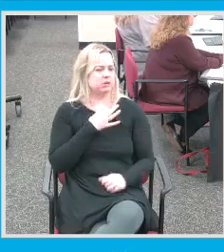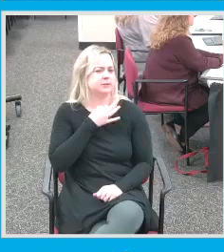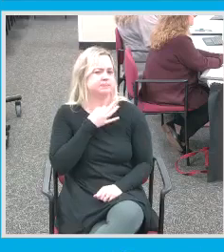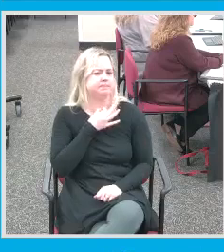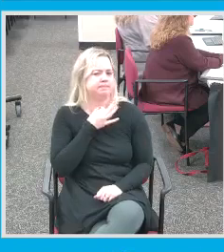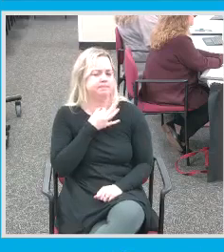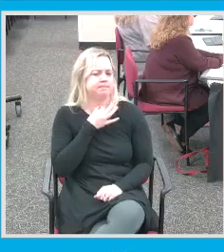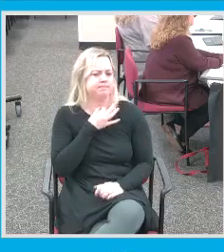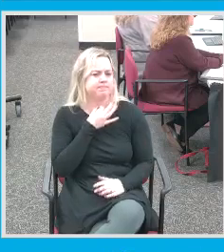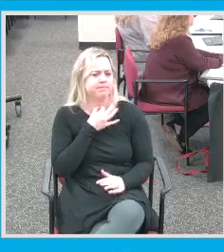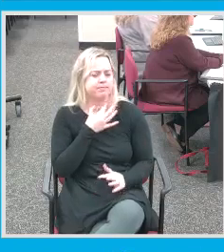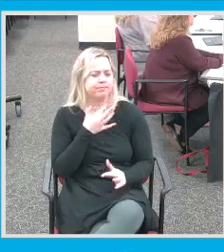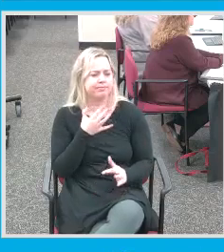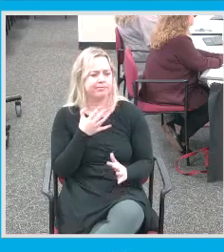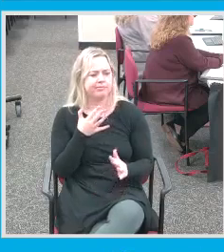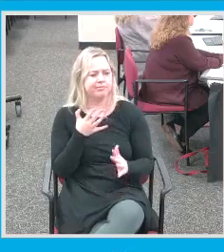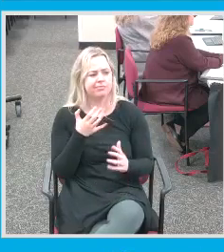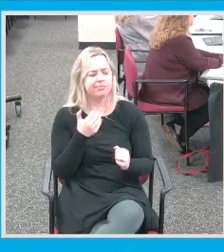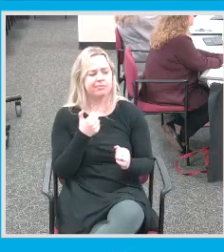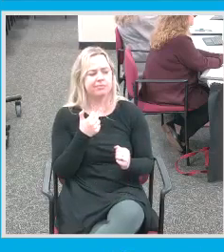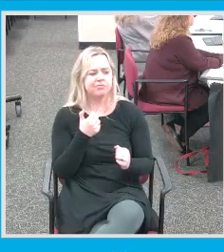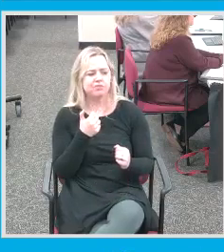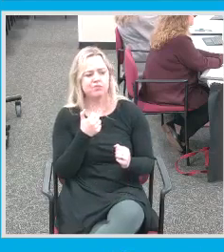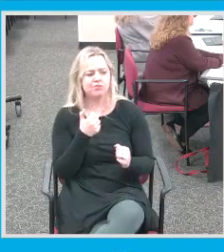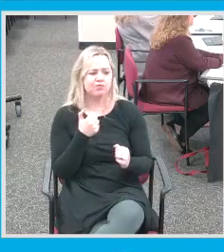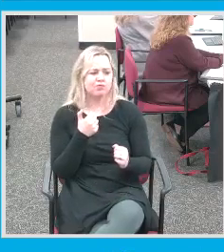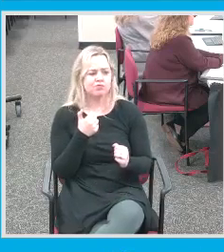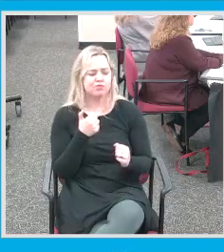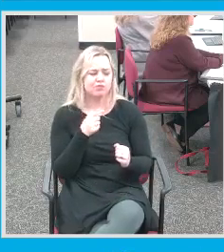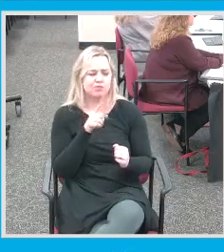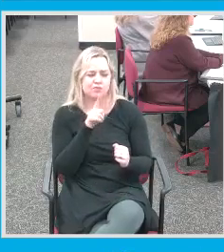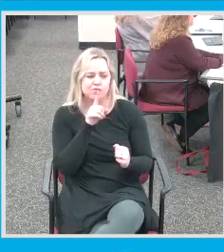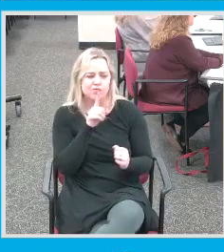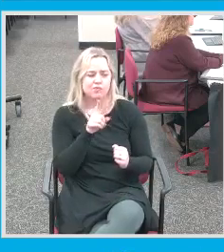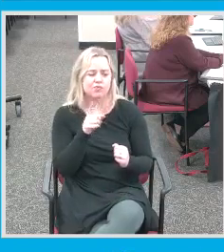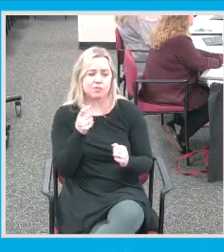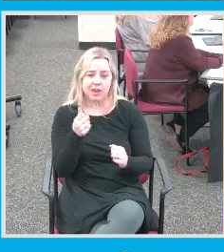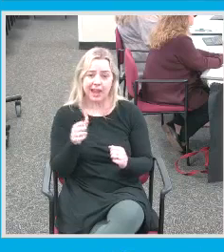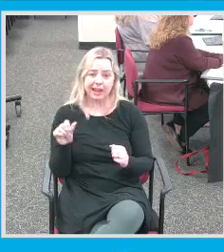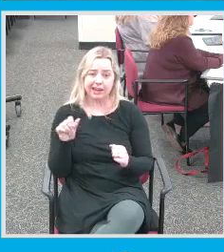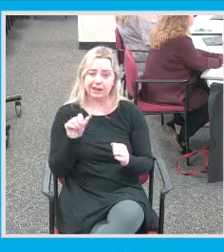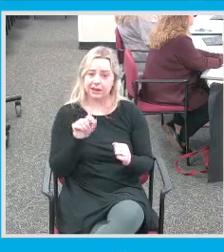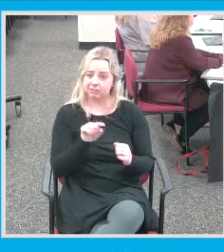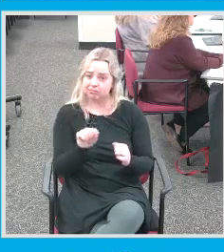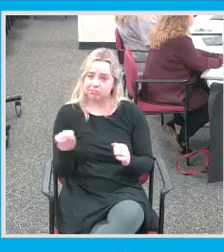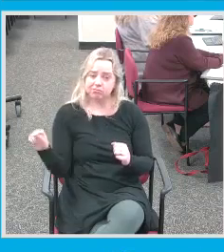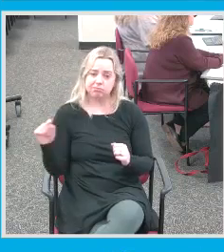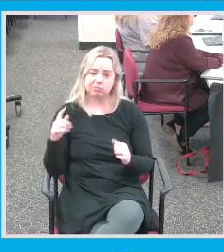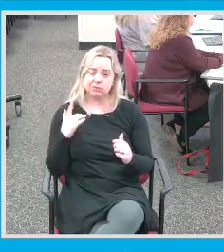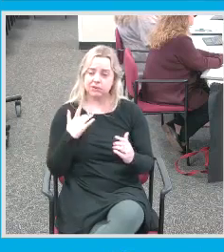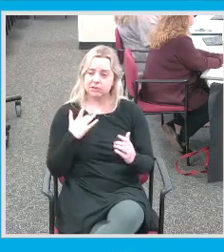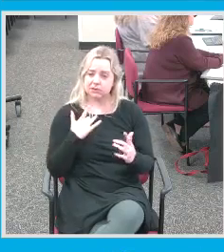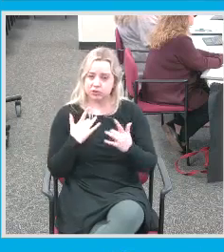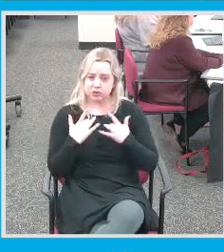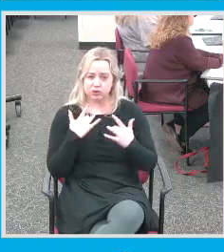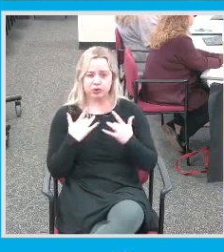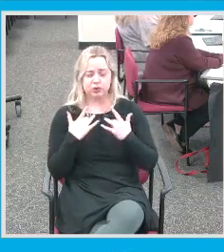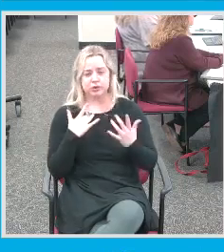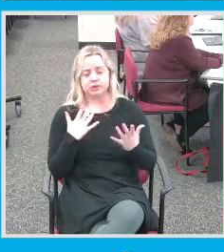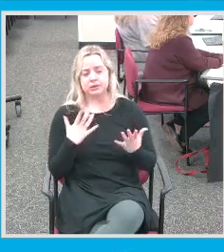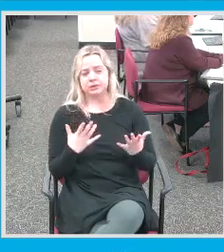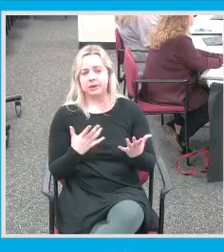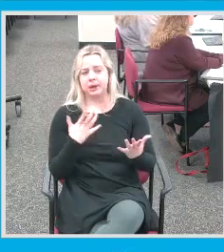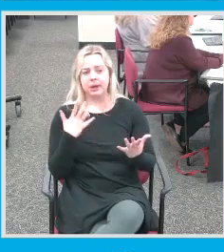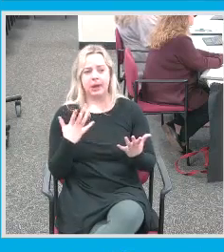was to address my colleagues' concerns that we are, there's like this